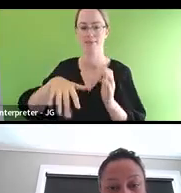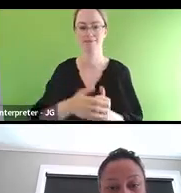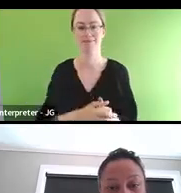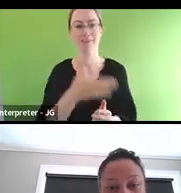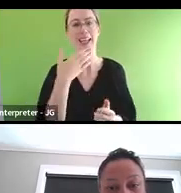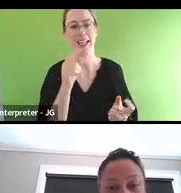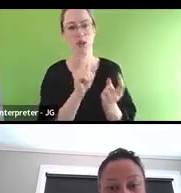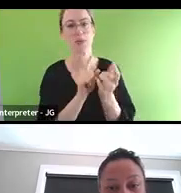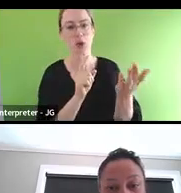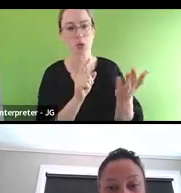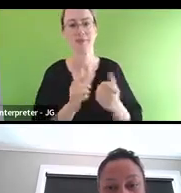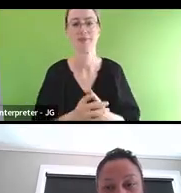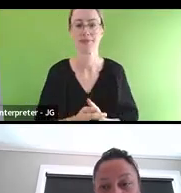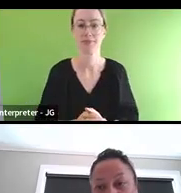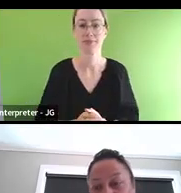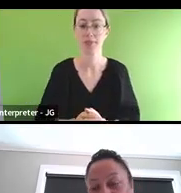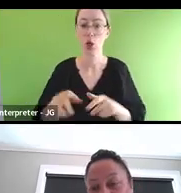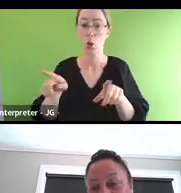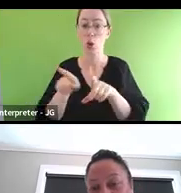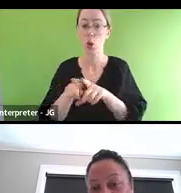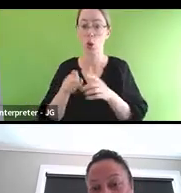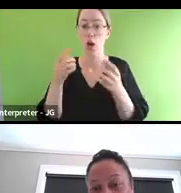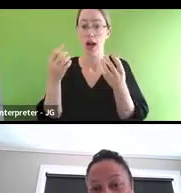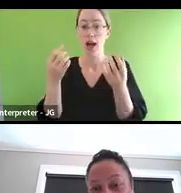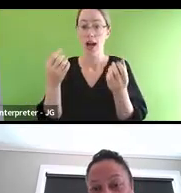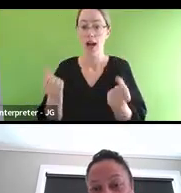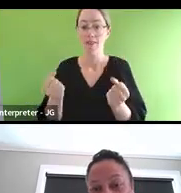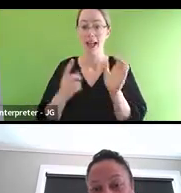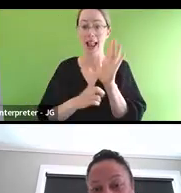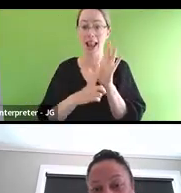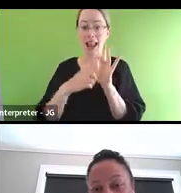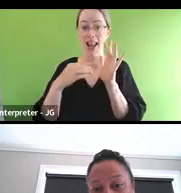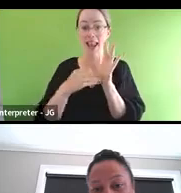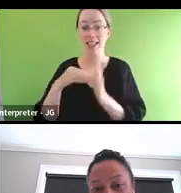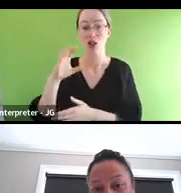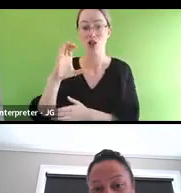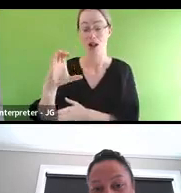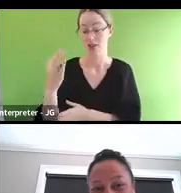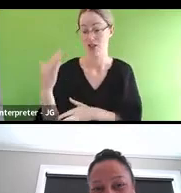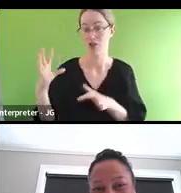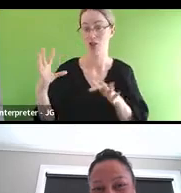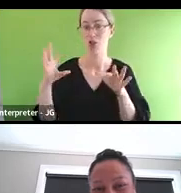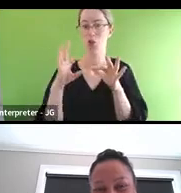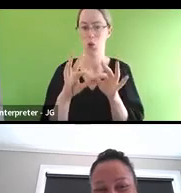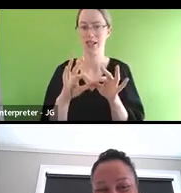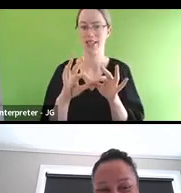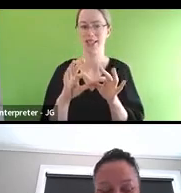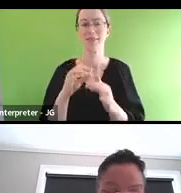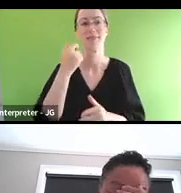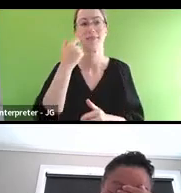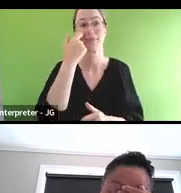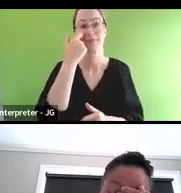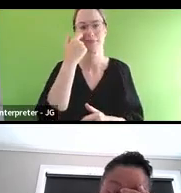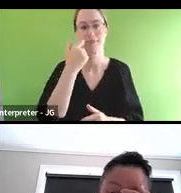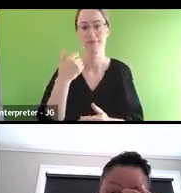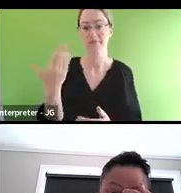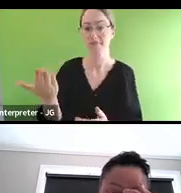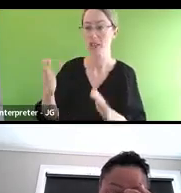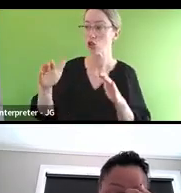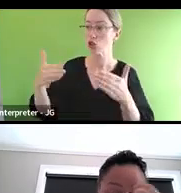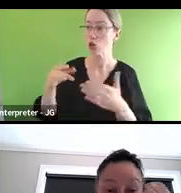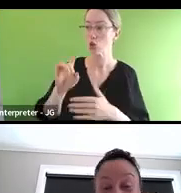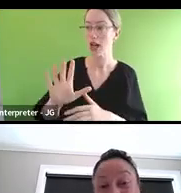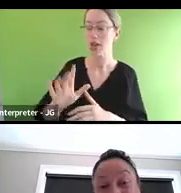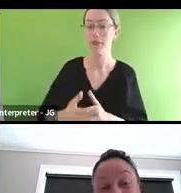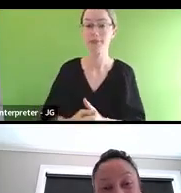you. And we also have Liz Craig, who has just joined. Liz, if you could introduce